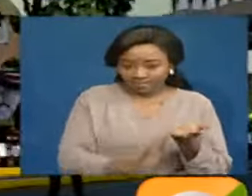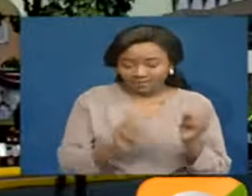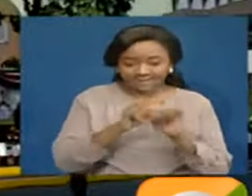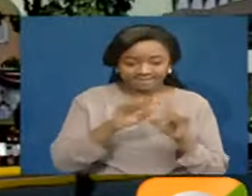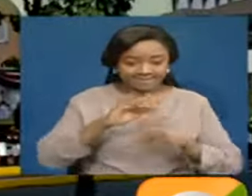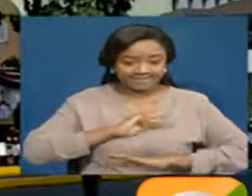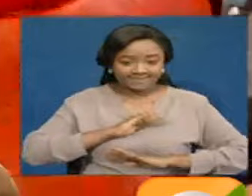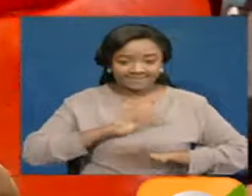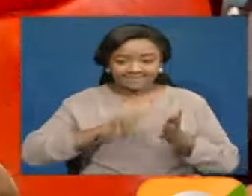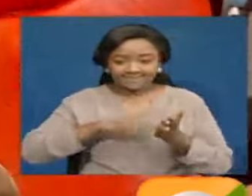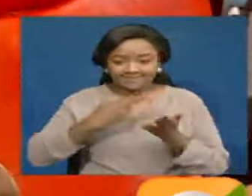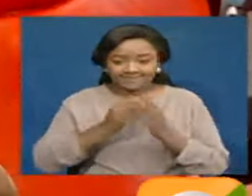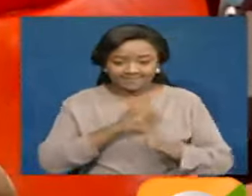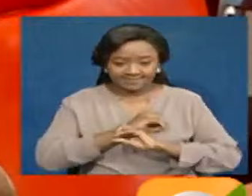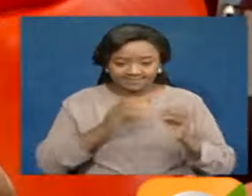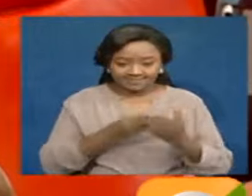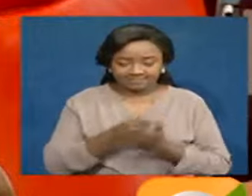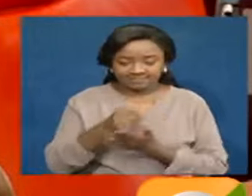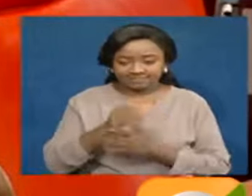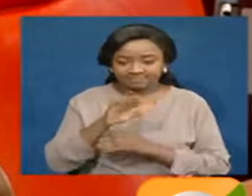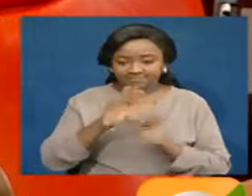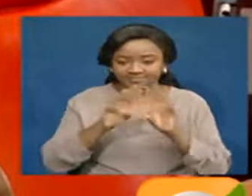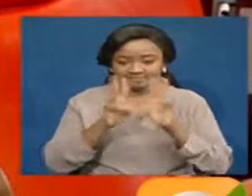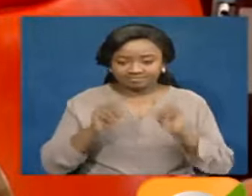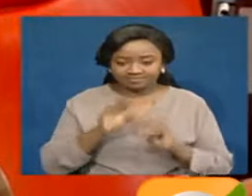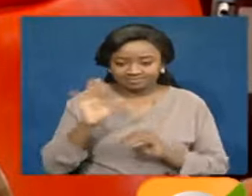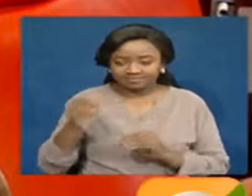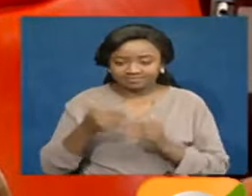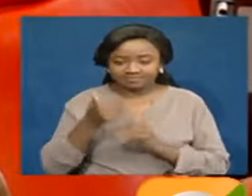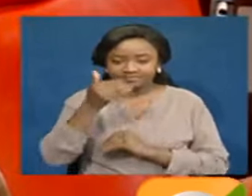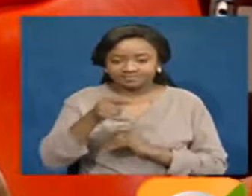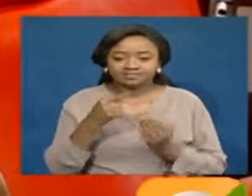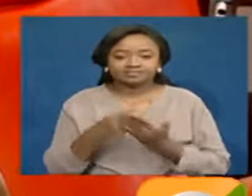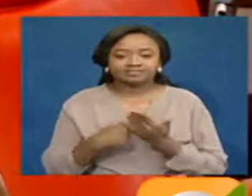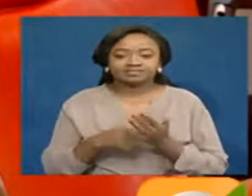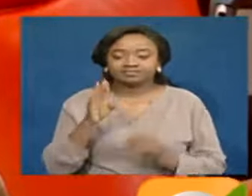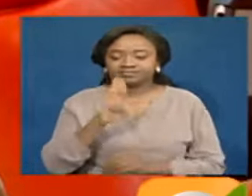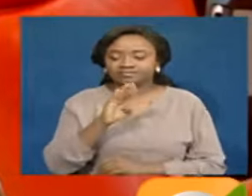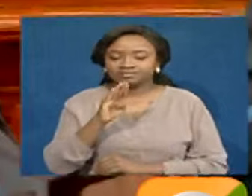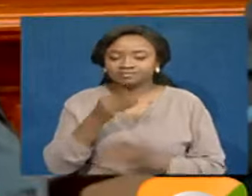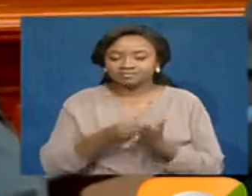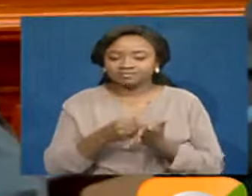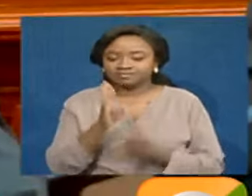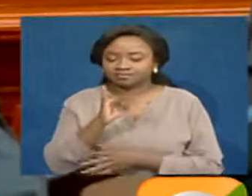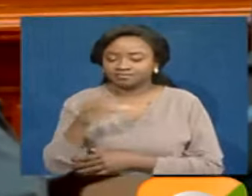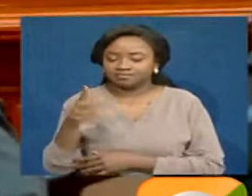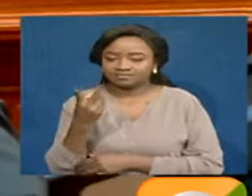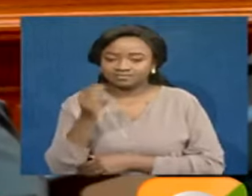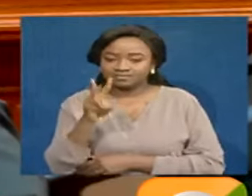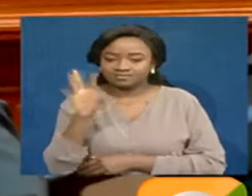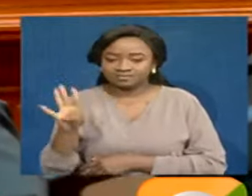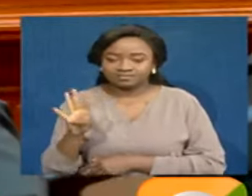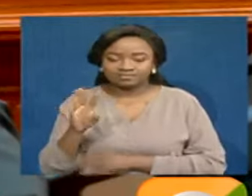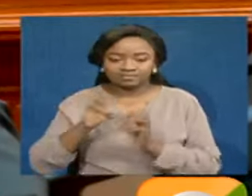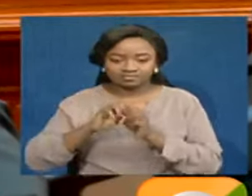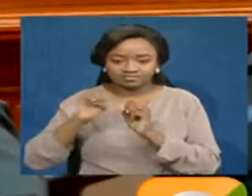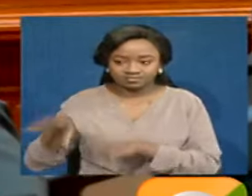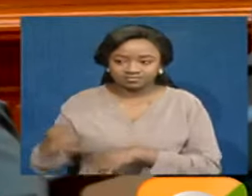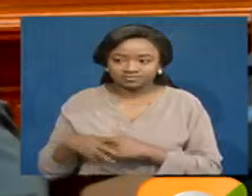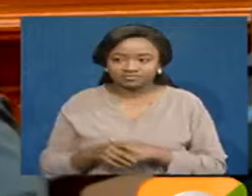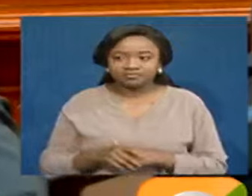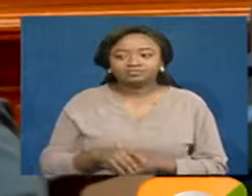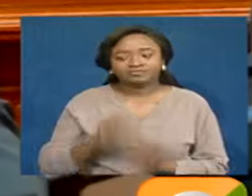bajeti yake baada ya mswada wa fedha wa mwaka 2024 kutupiliwa mbali. One, we have agreed county governments needs more